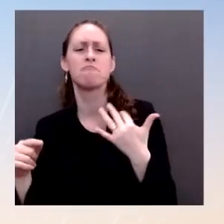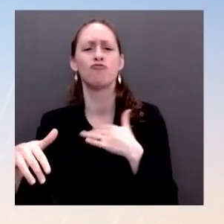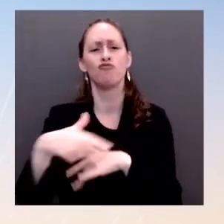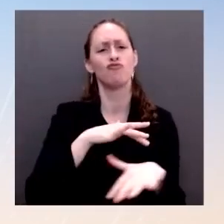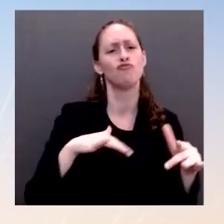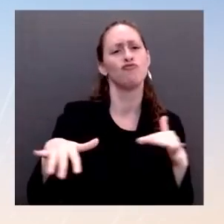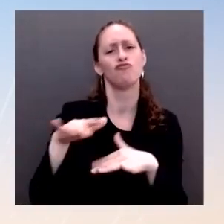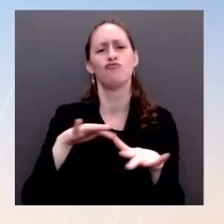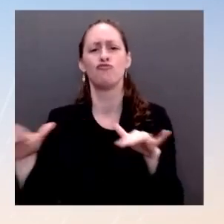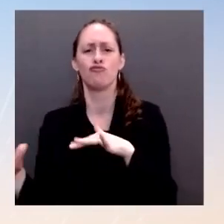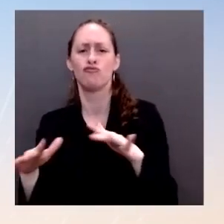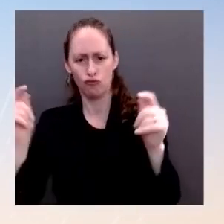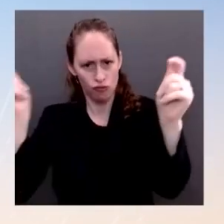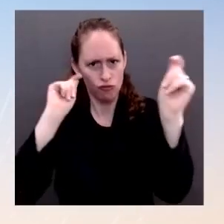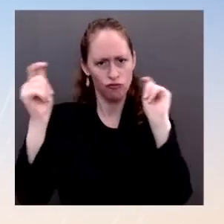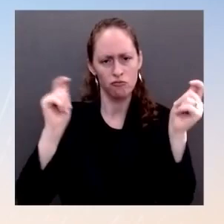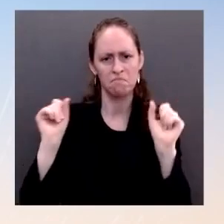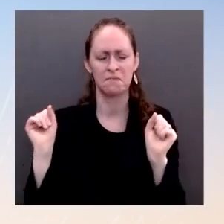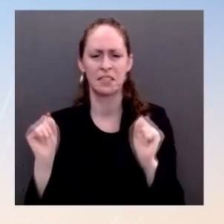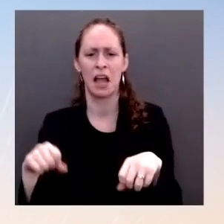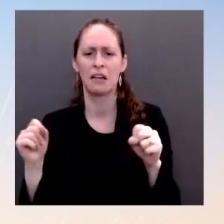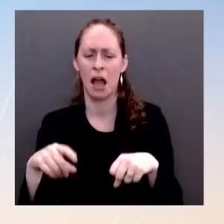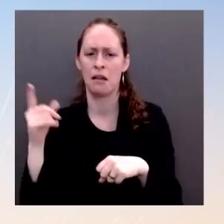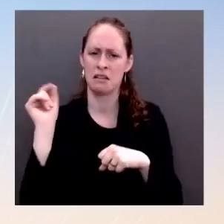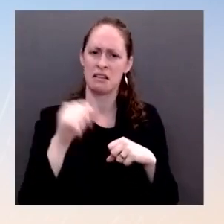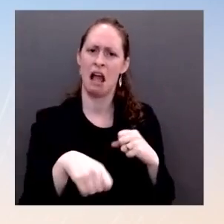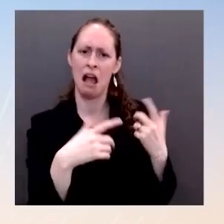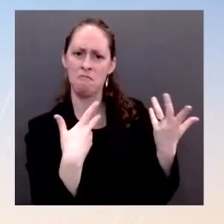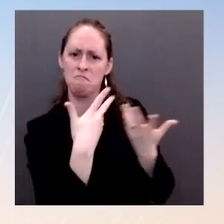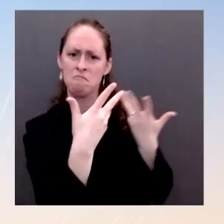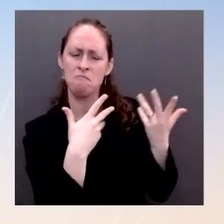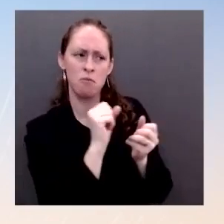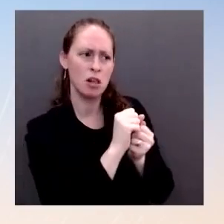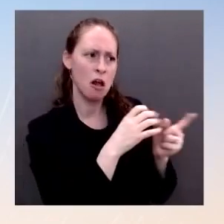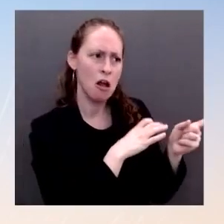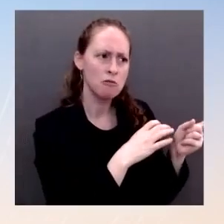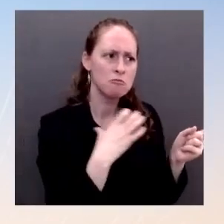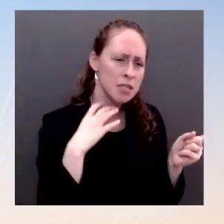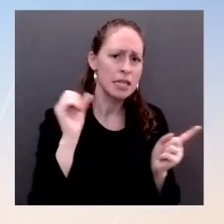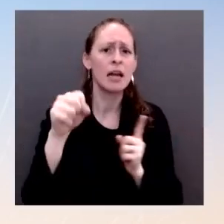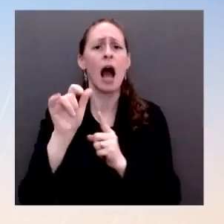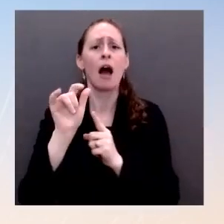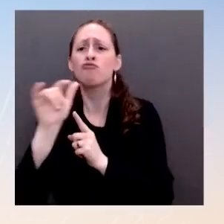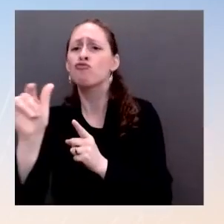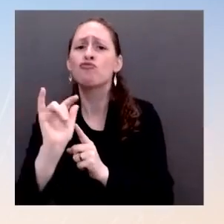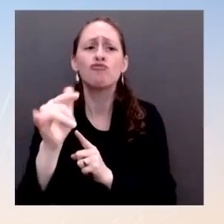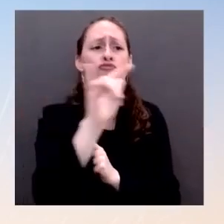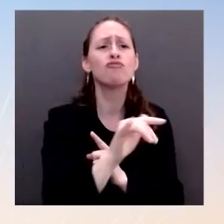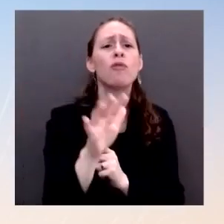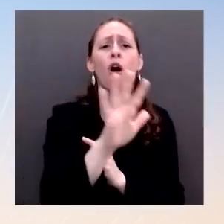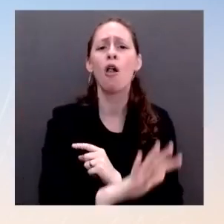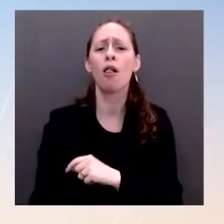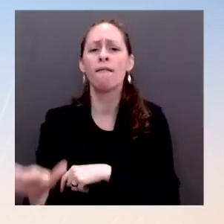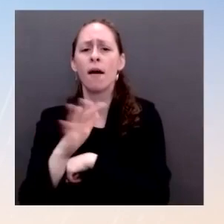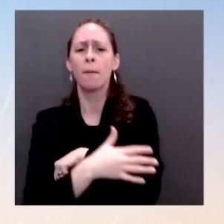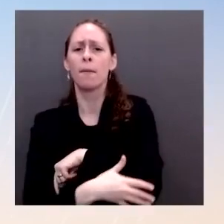here. He also has a very talented and experienced team that's already engaged in a range of conversations with Congress. But I can tell you from spending a